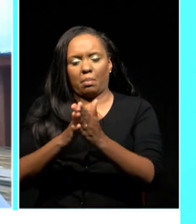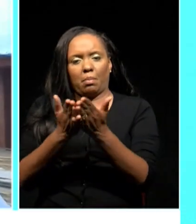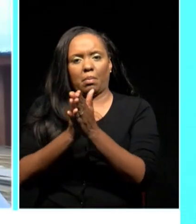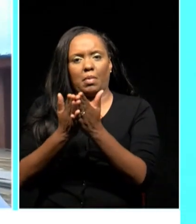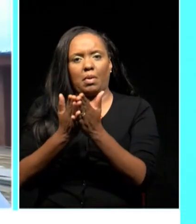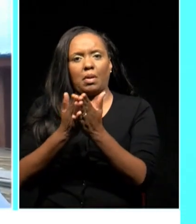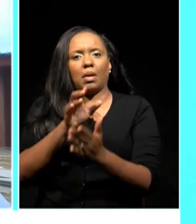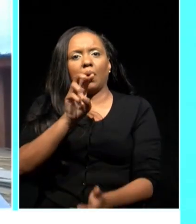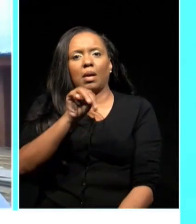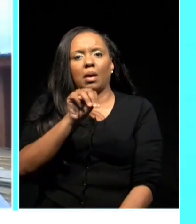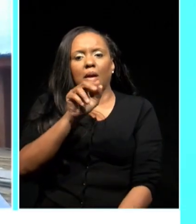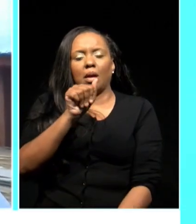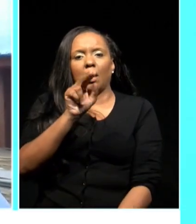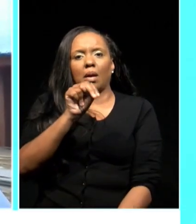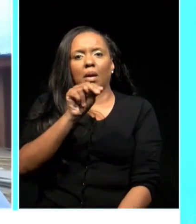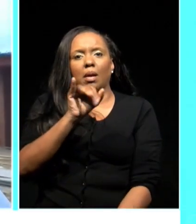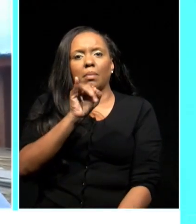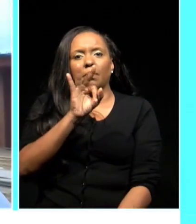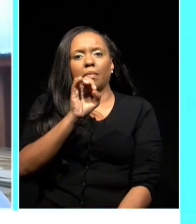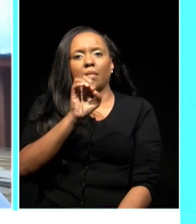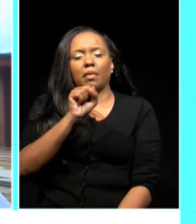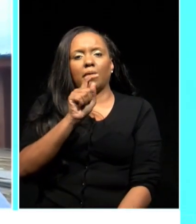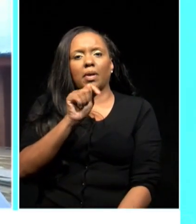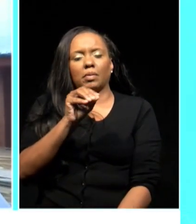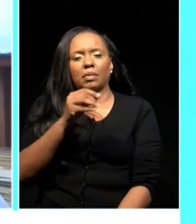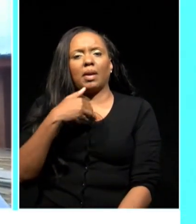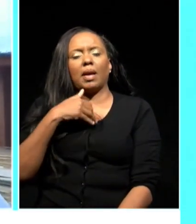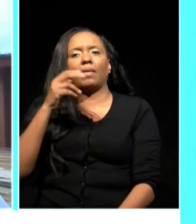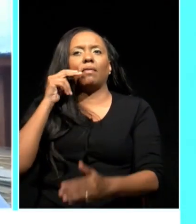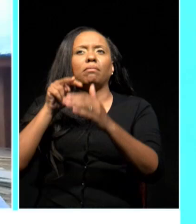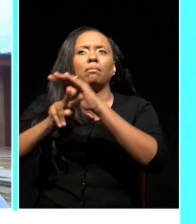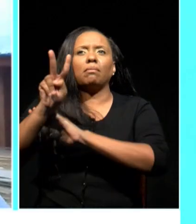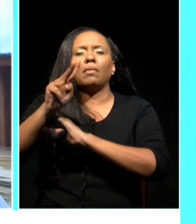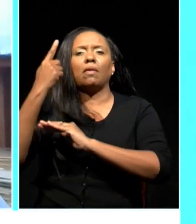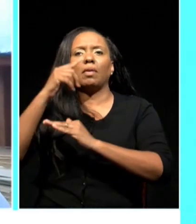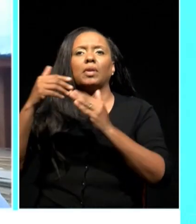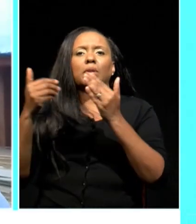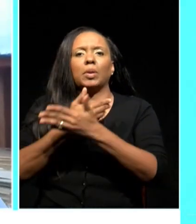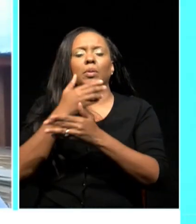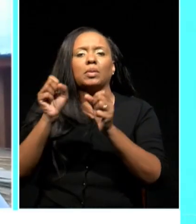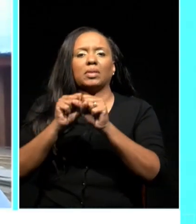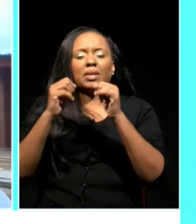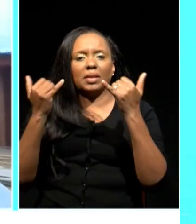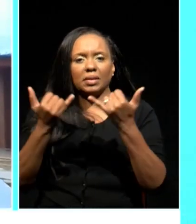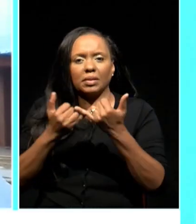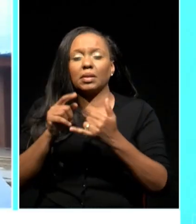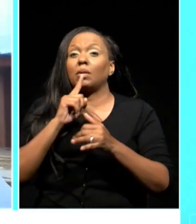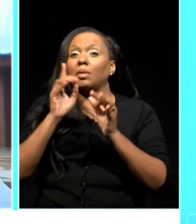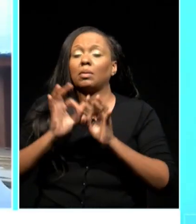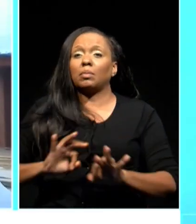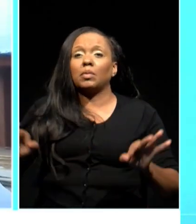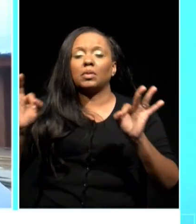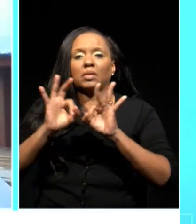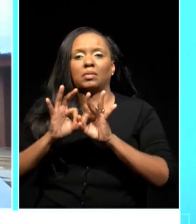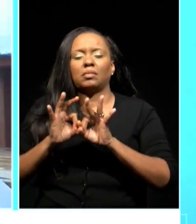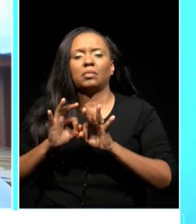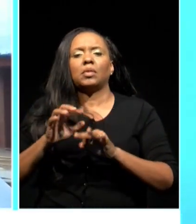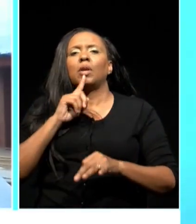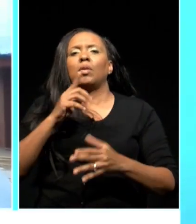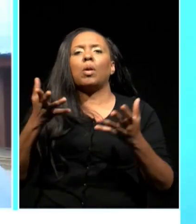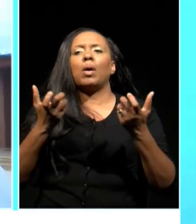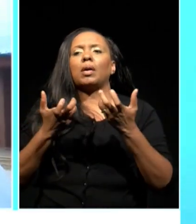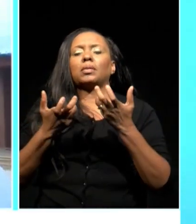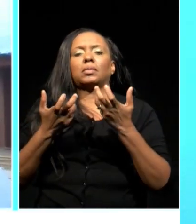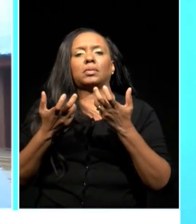new society. And it was a vision that is of significance because it was attempting to integrate